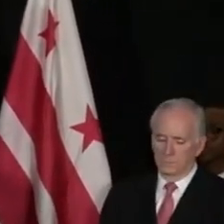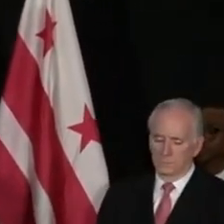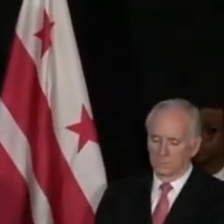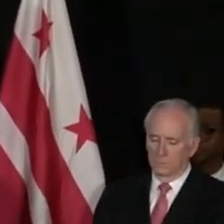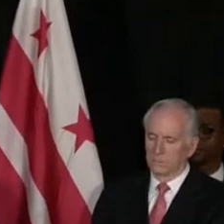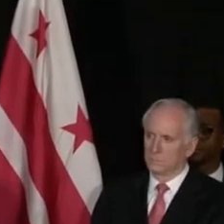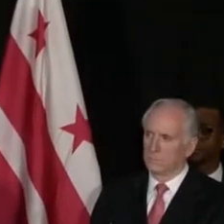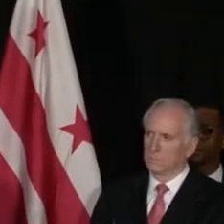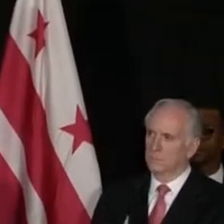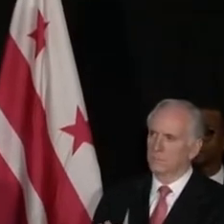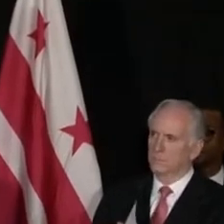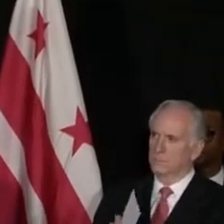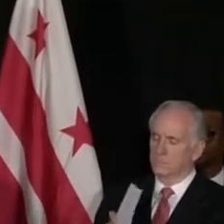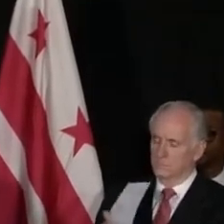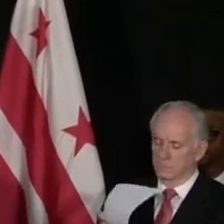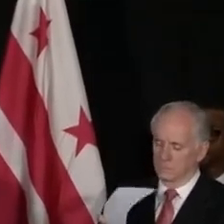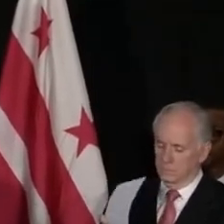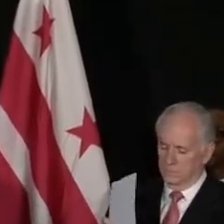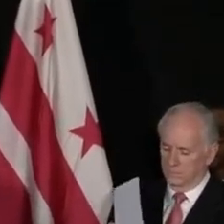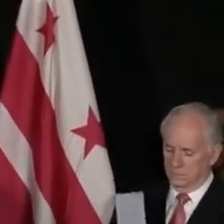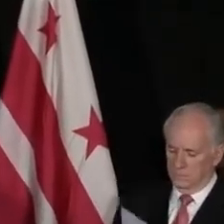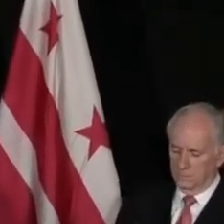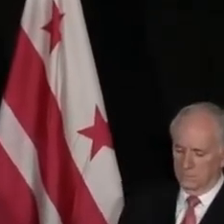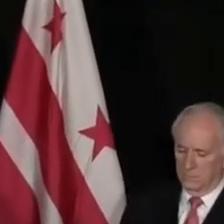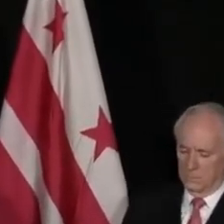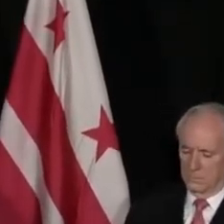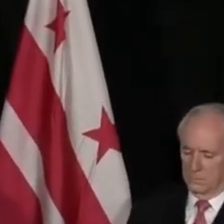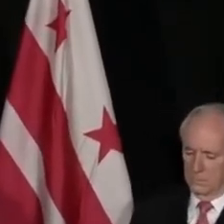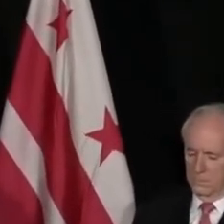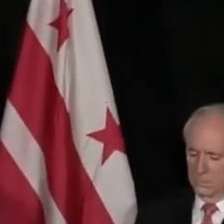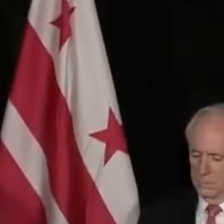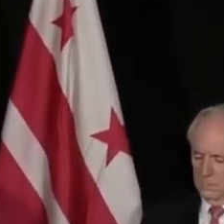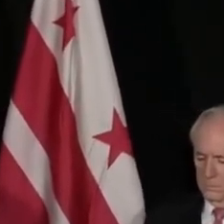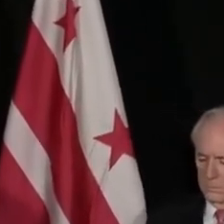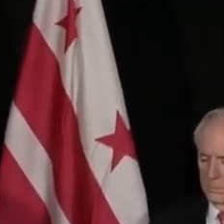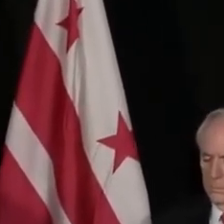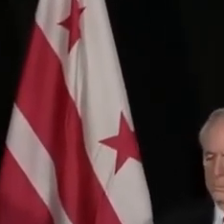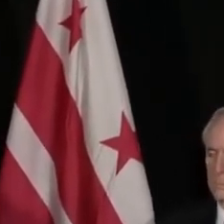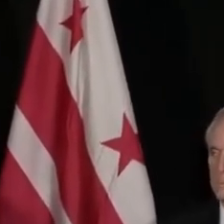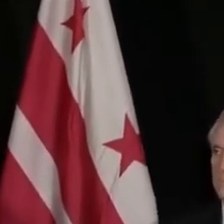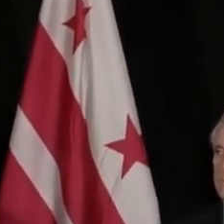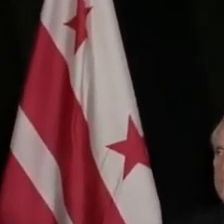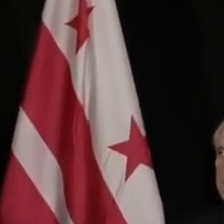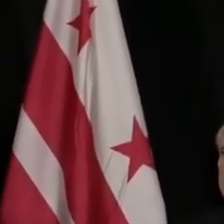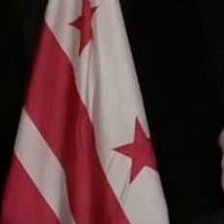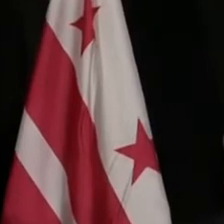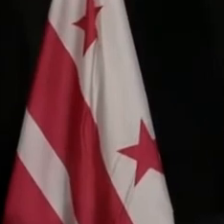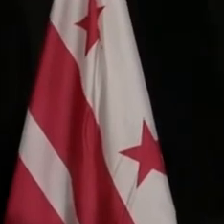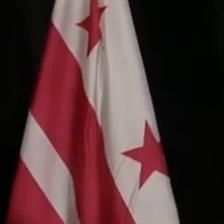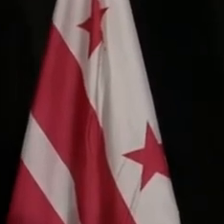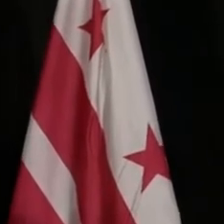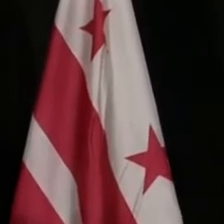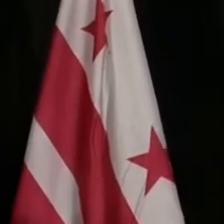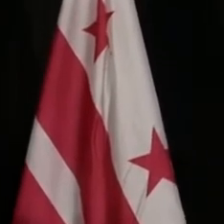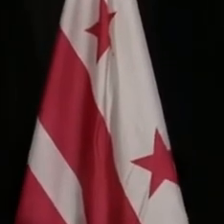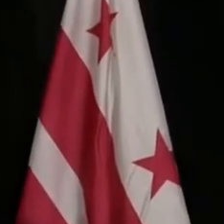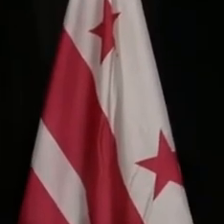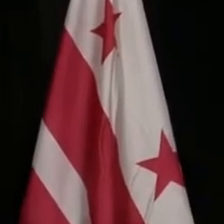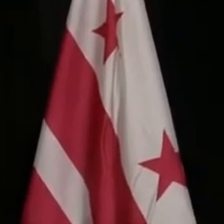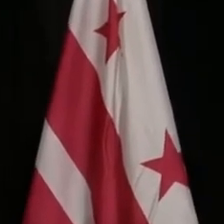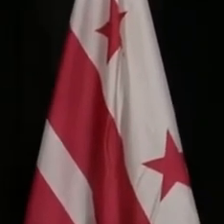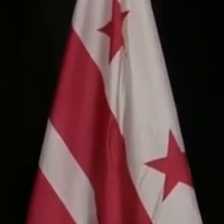Okay, good afternoon. Thank you, Mayor Bowser, and good afternoon. It is the Metropolitan Police Department's privilege to host and